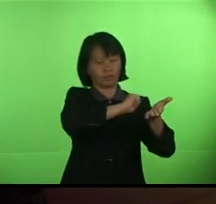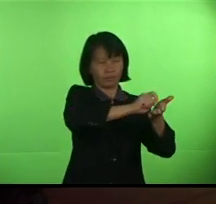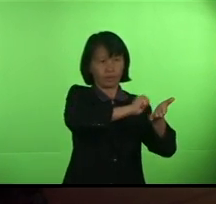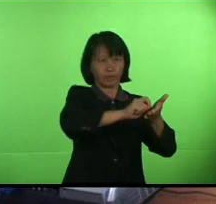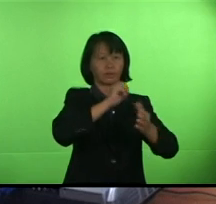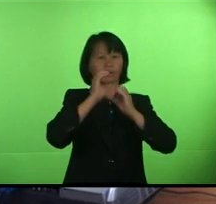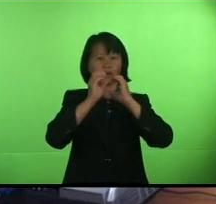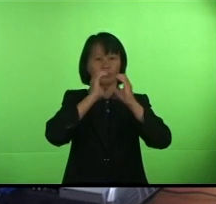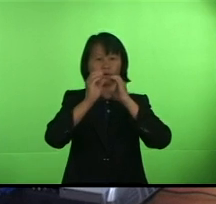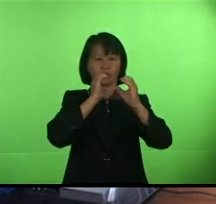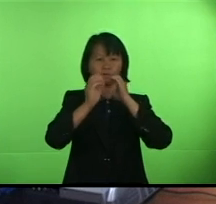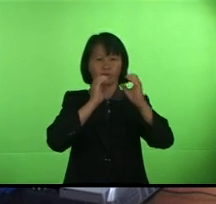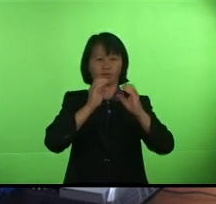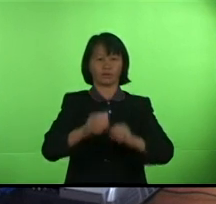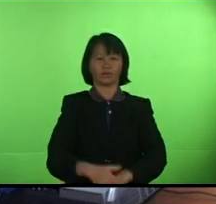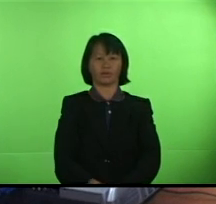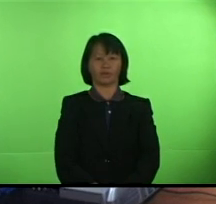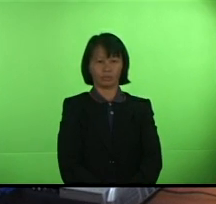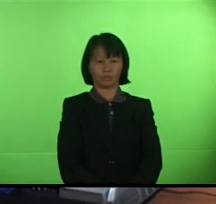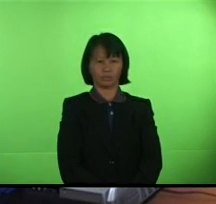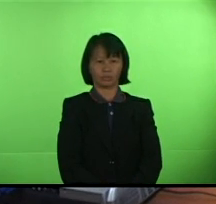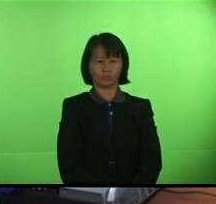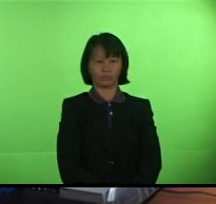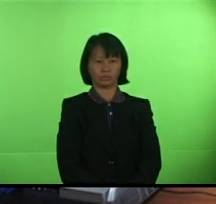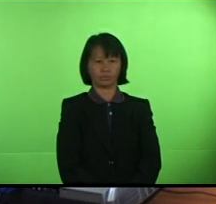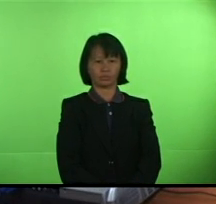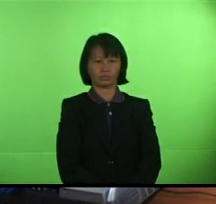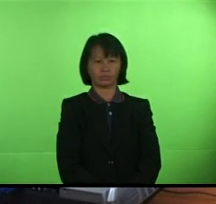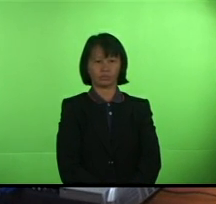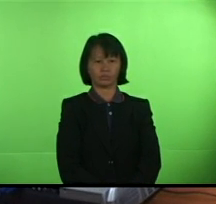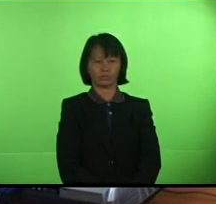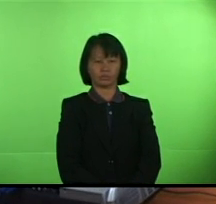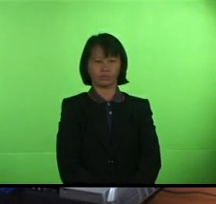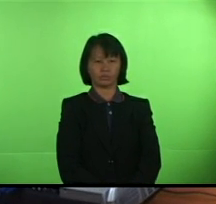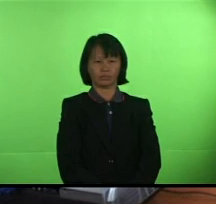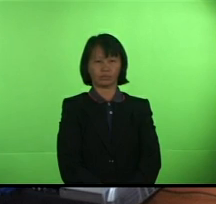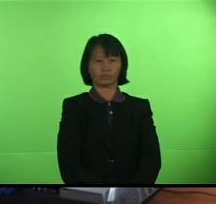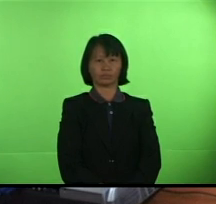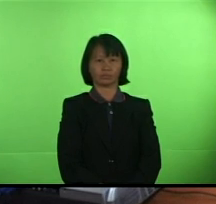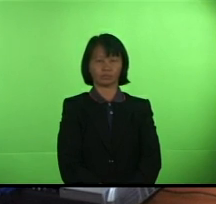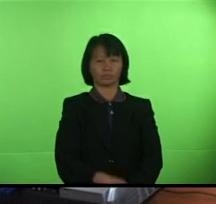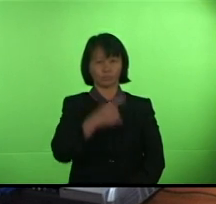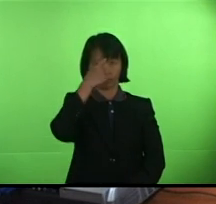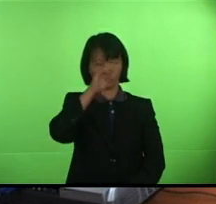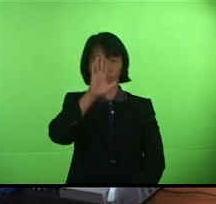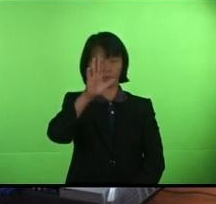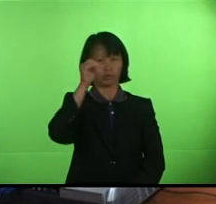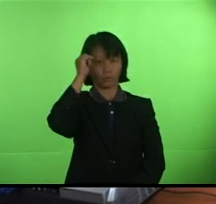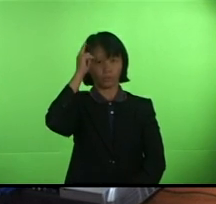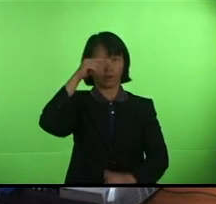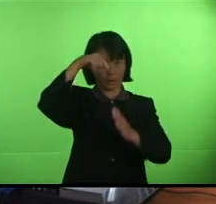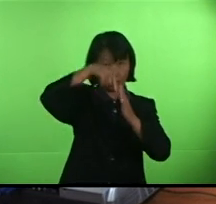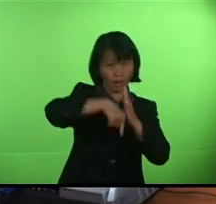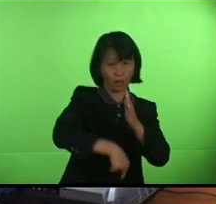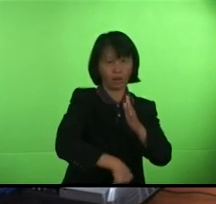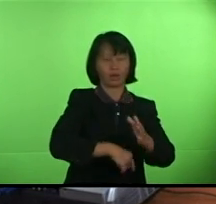interpretation in written communication. So students, for further understanding about the 4 theories that you